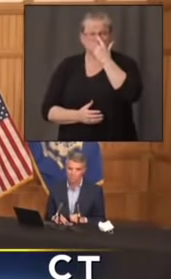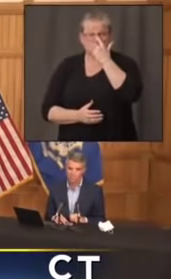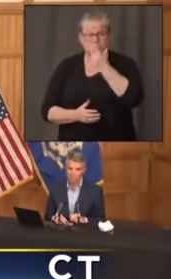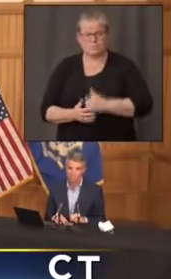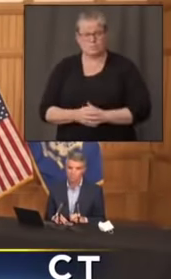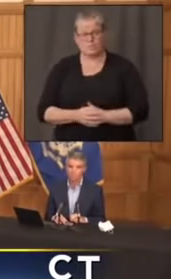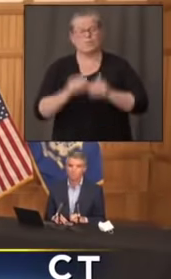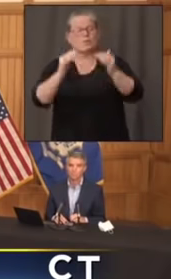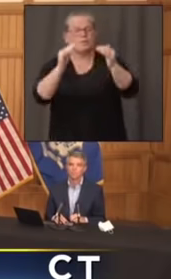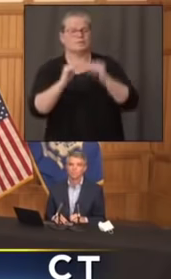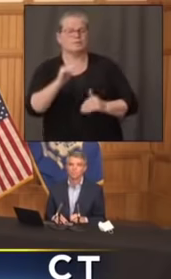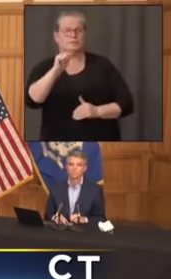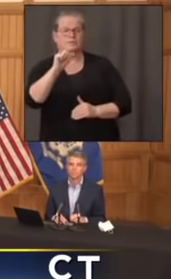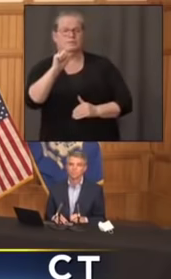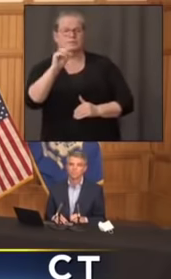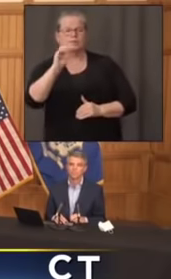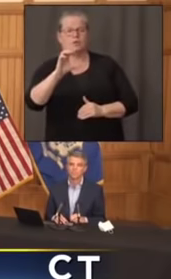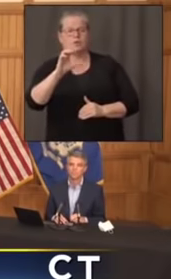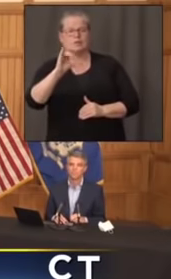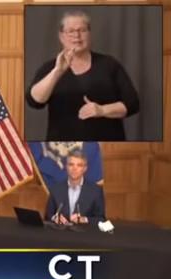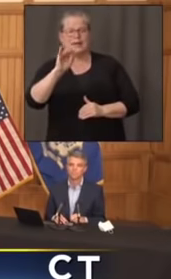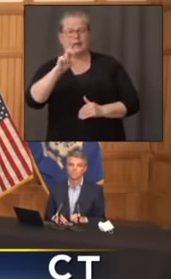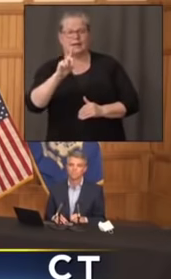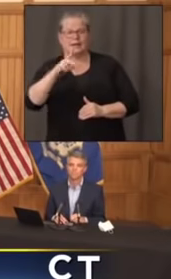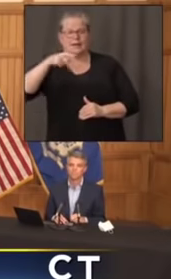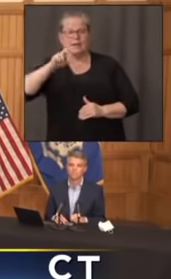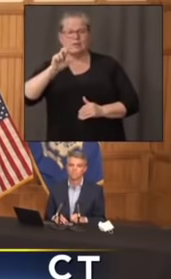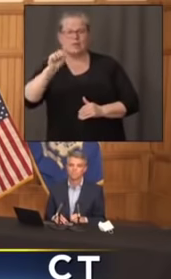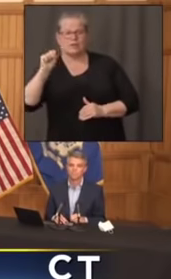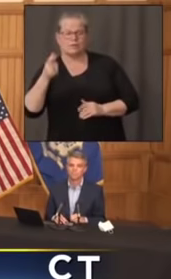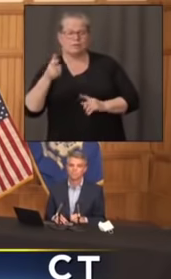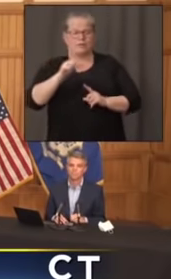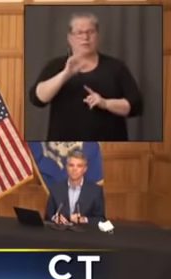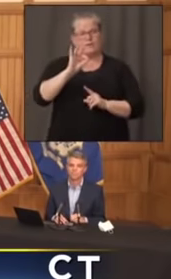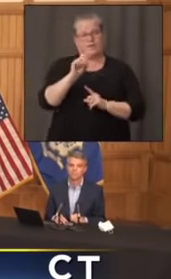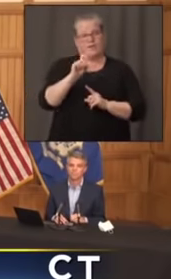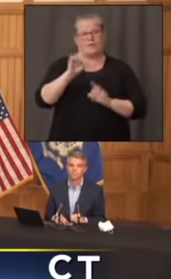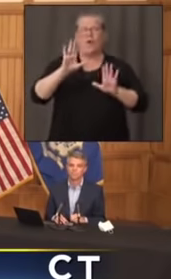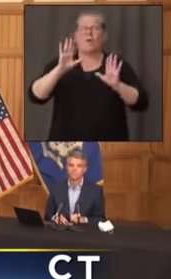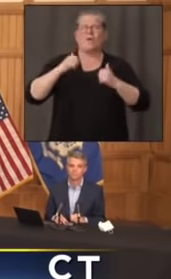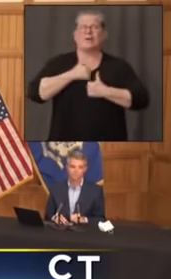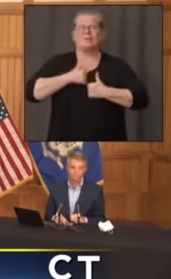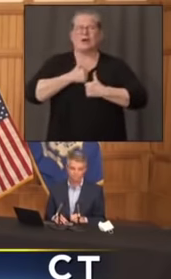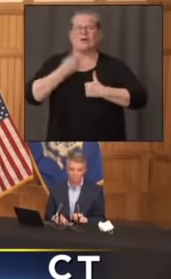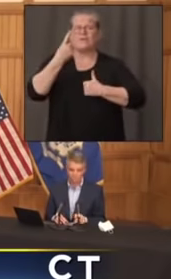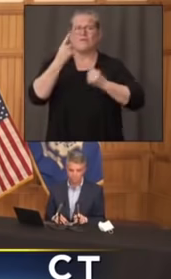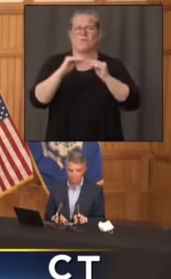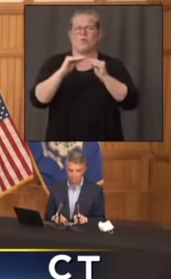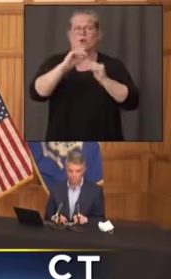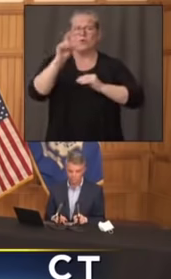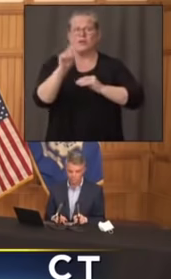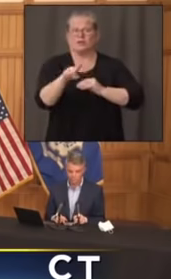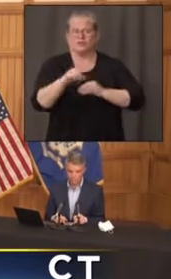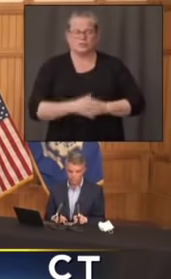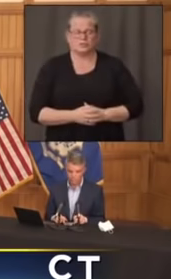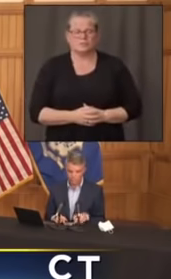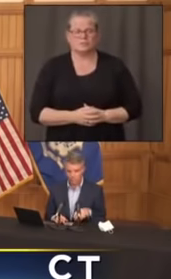The Associated Press. And then my second question, Max, I just have one more question for the Go ahead. Governor.